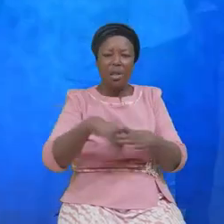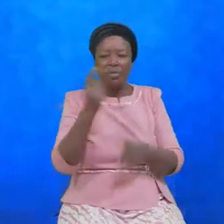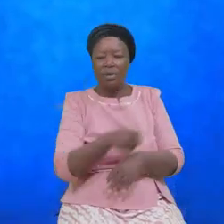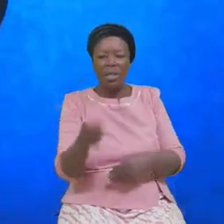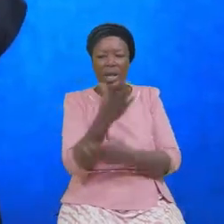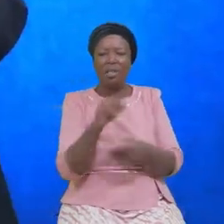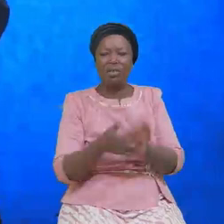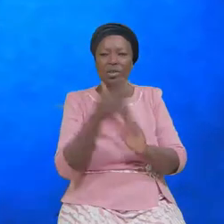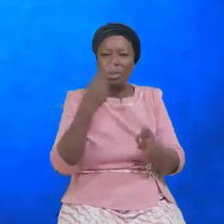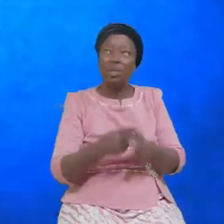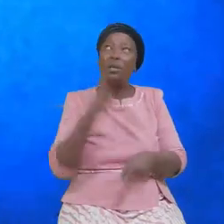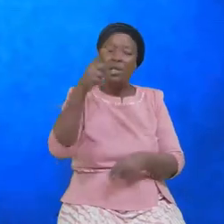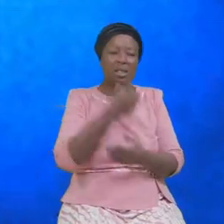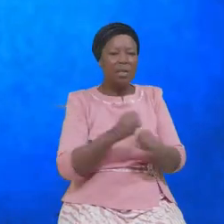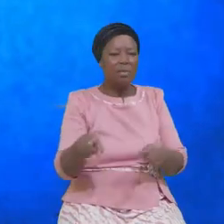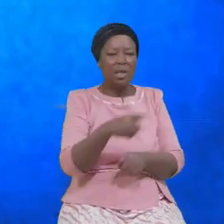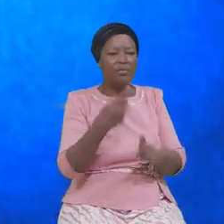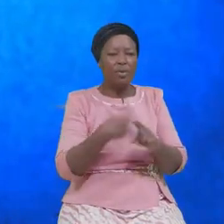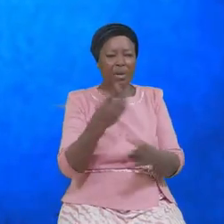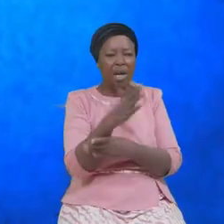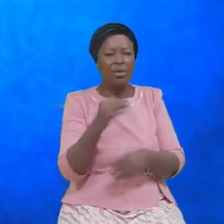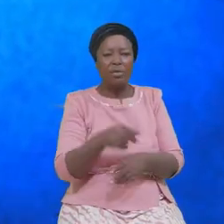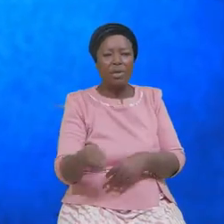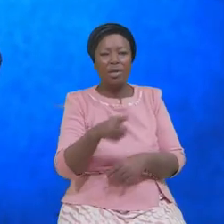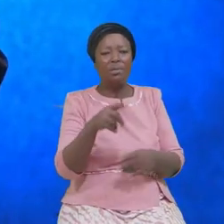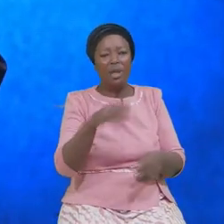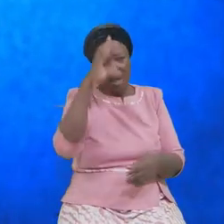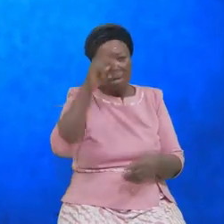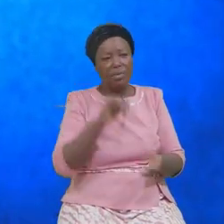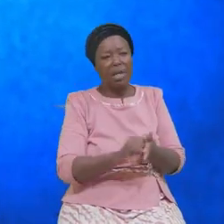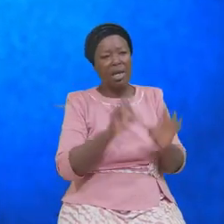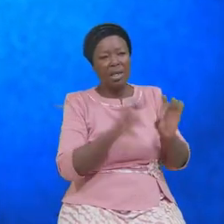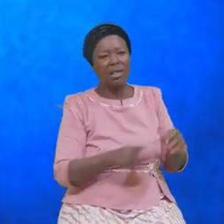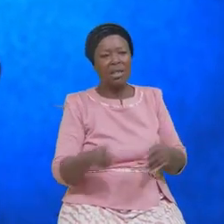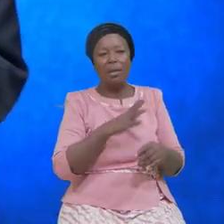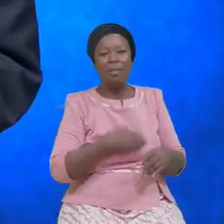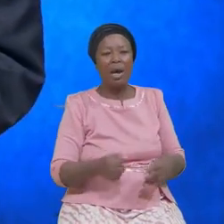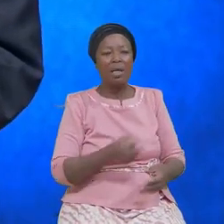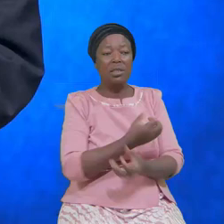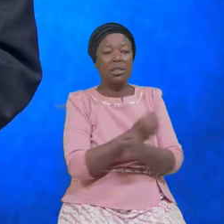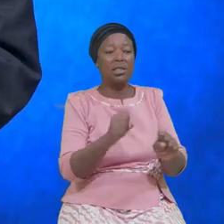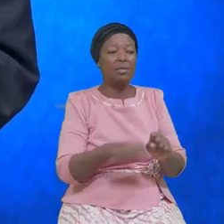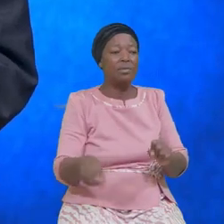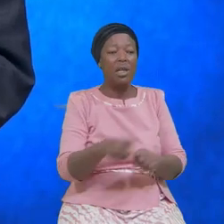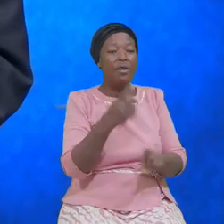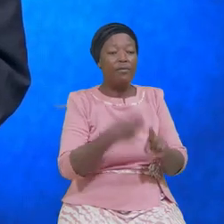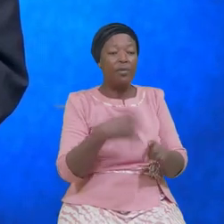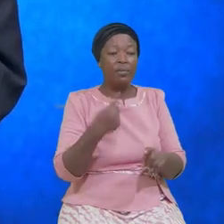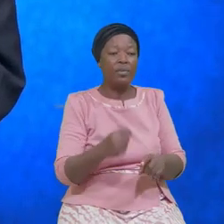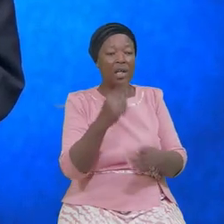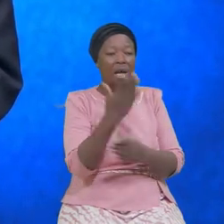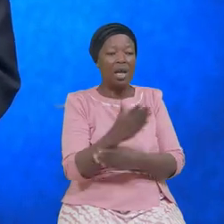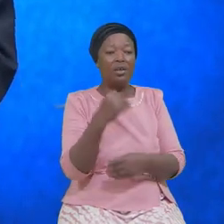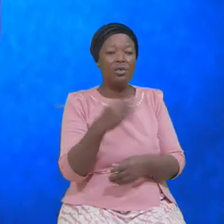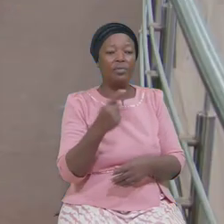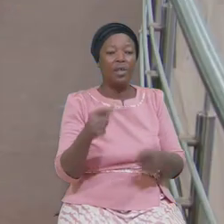the hand of him that hated them and redeemed them from the hand of